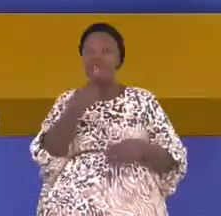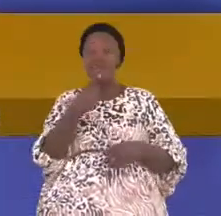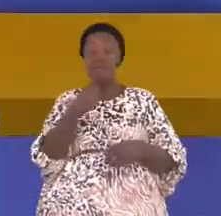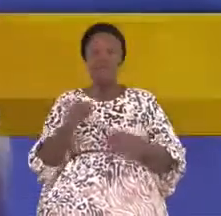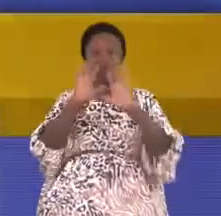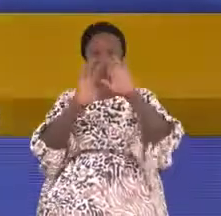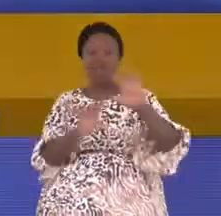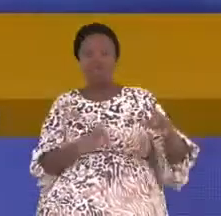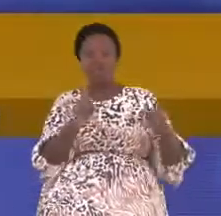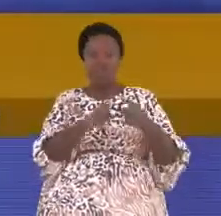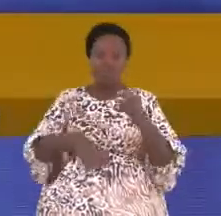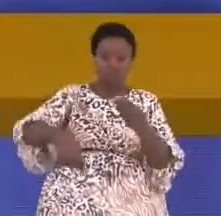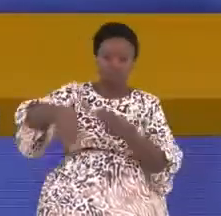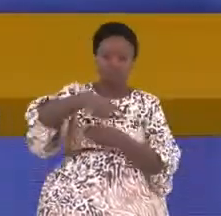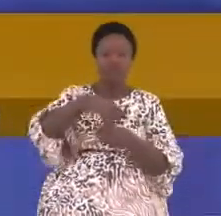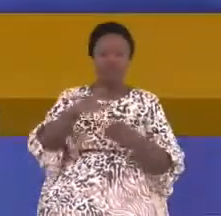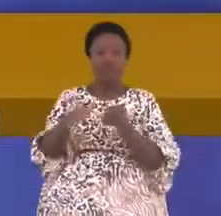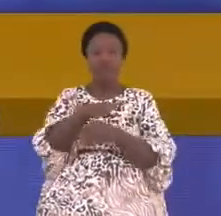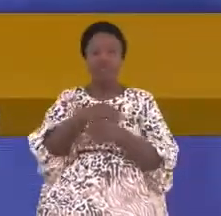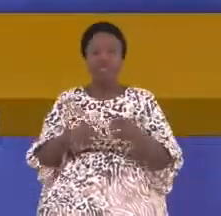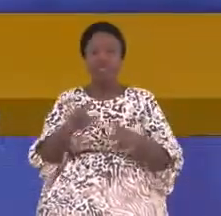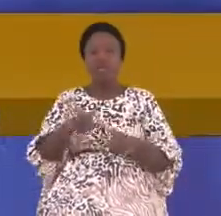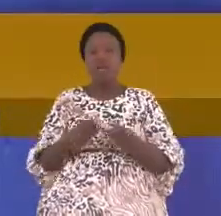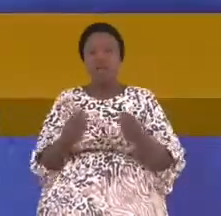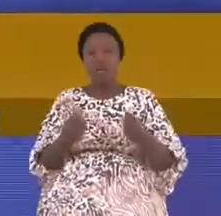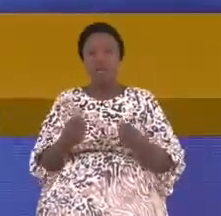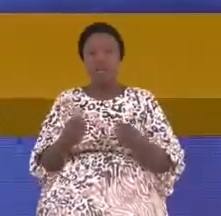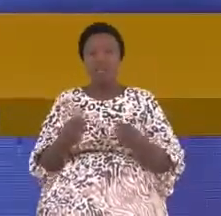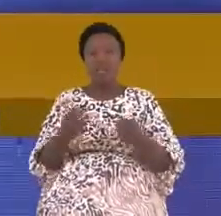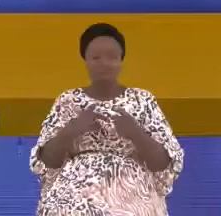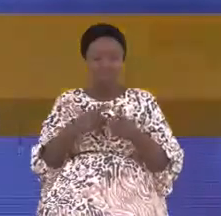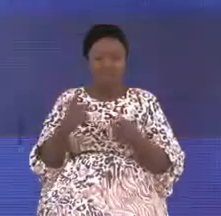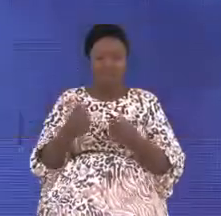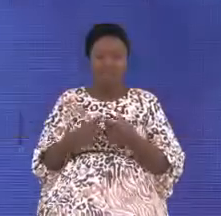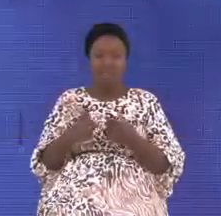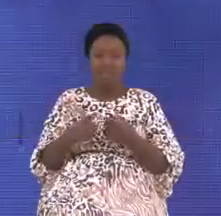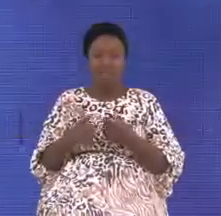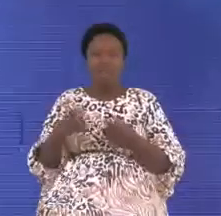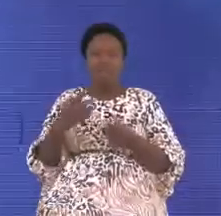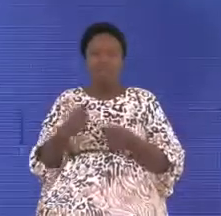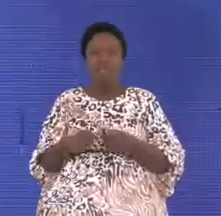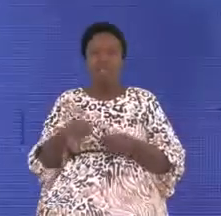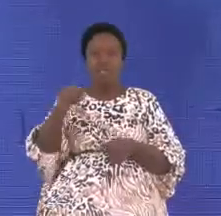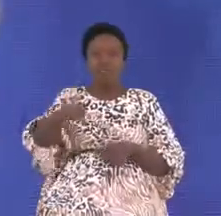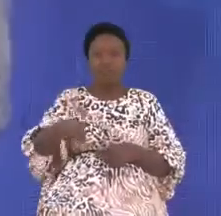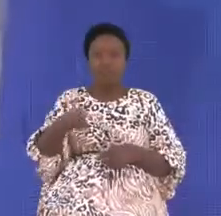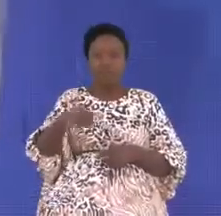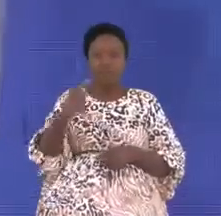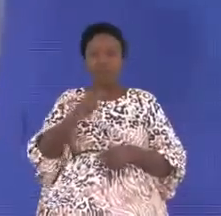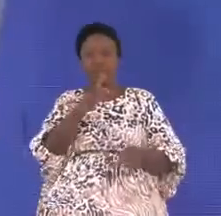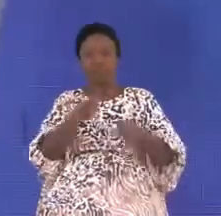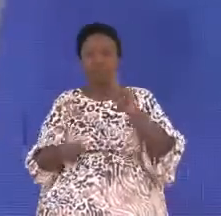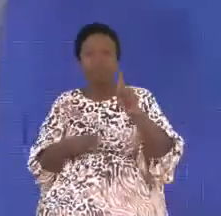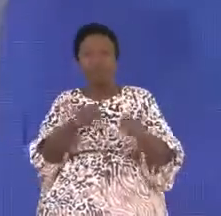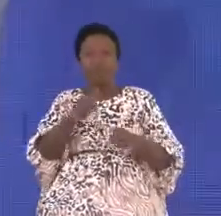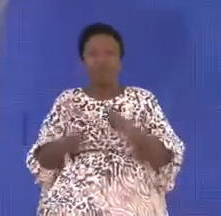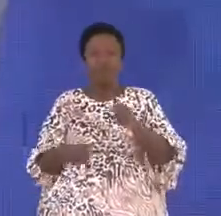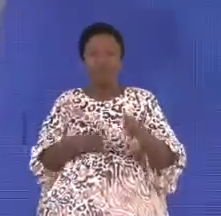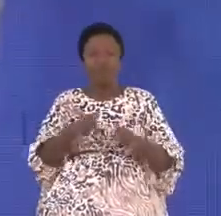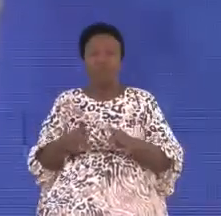large of edom and the soul of the people was much